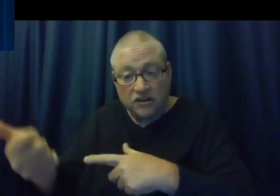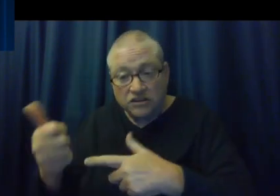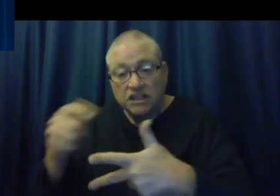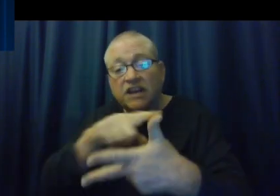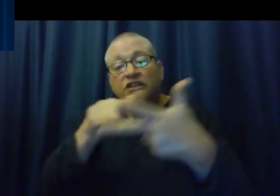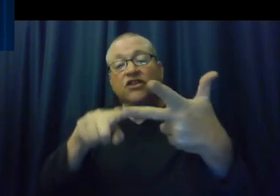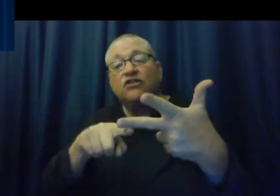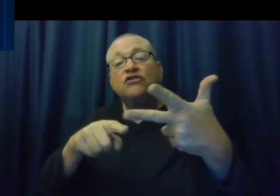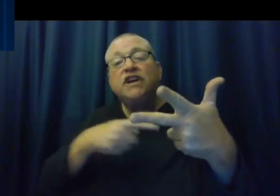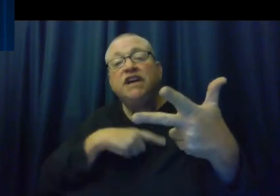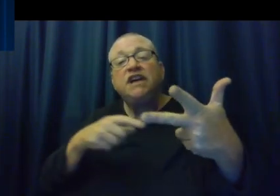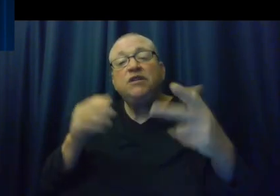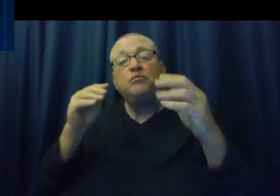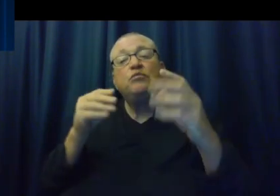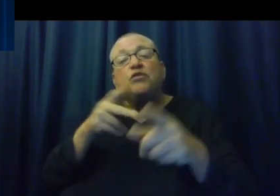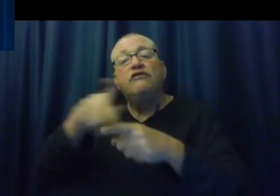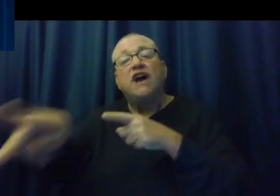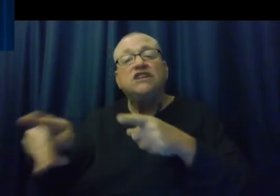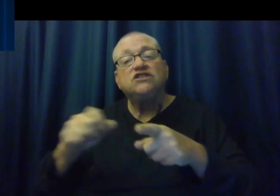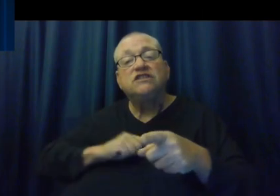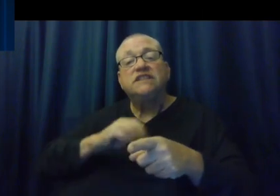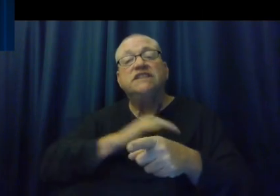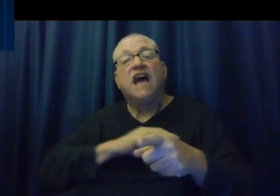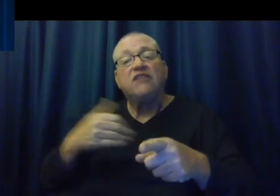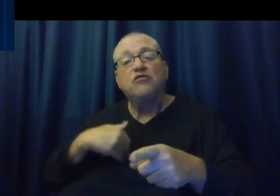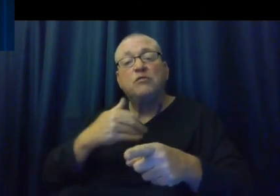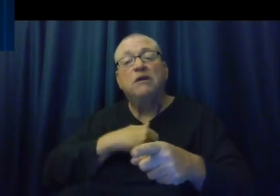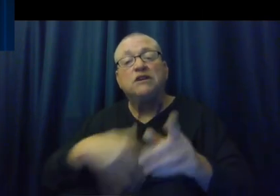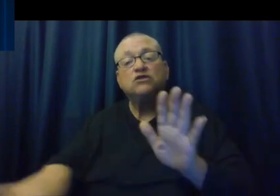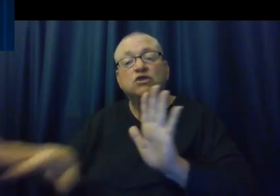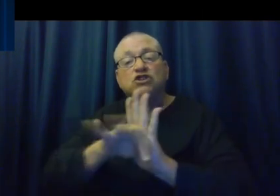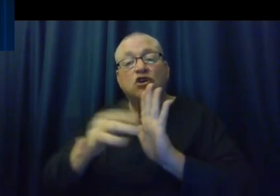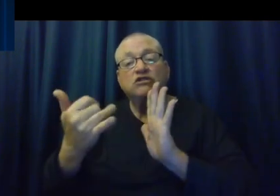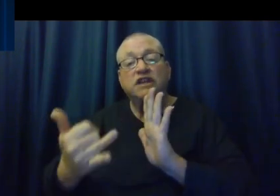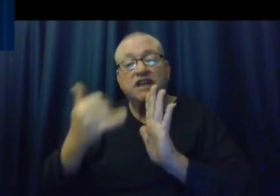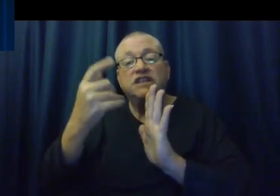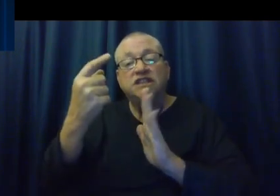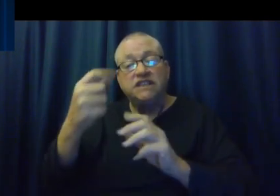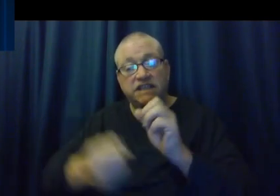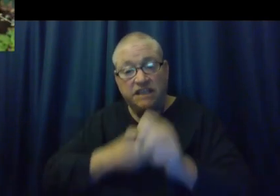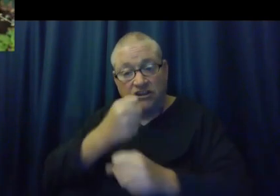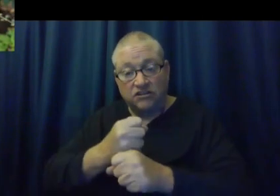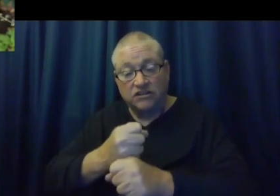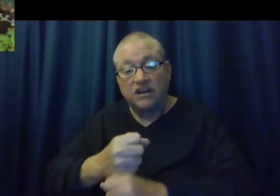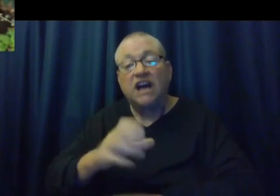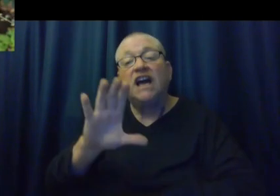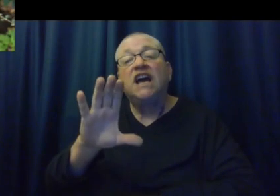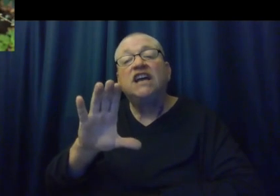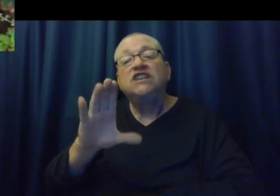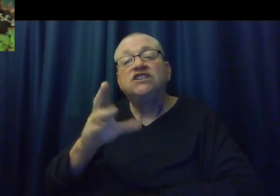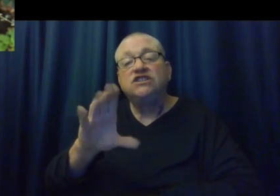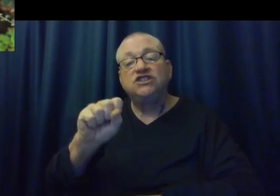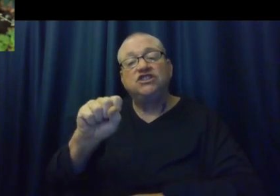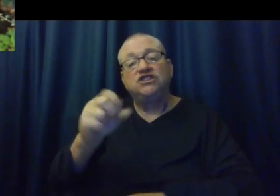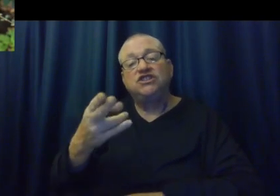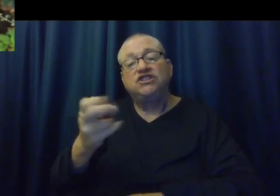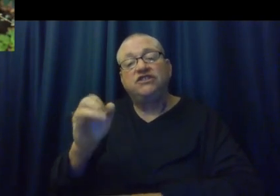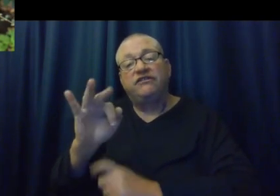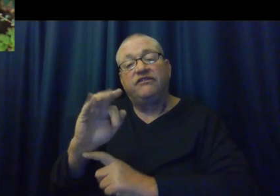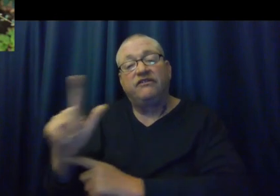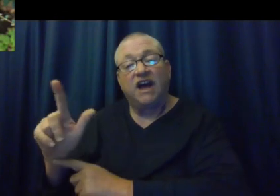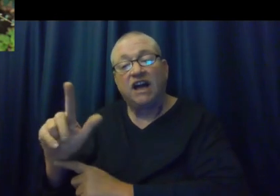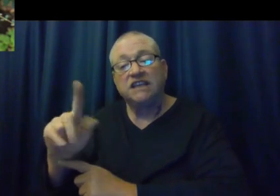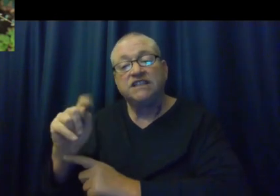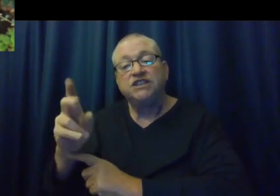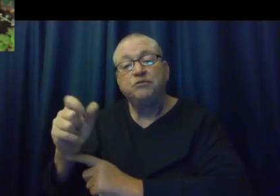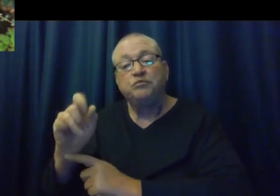with others. The following three professional staff members were selected this year. Chevelle Thibault of Western